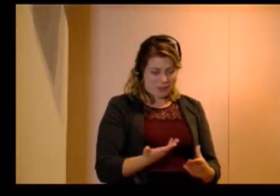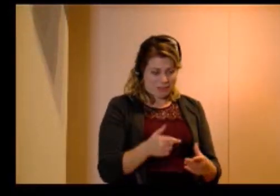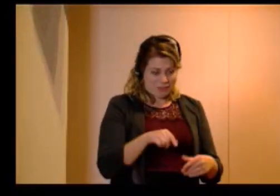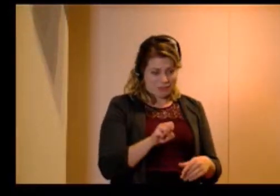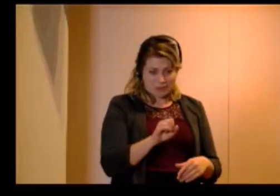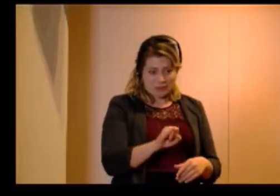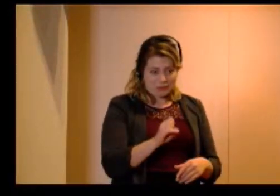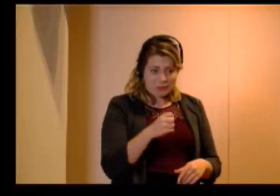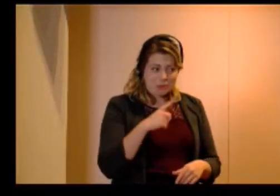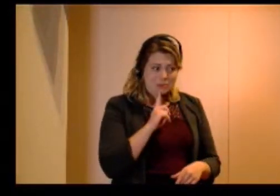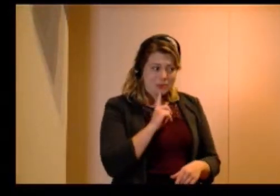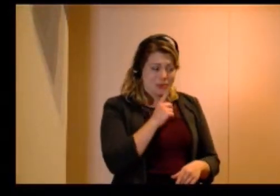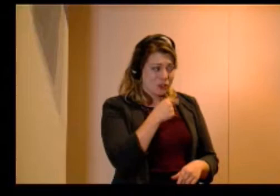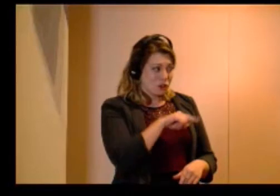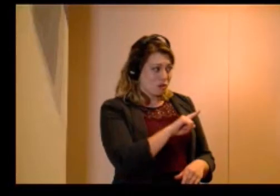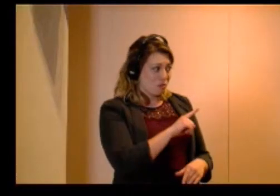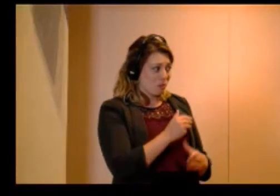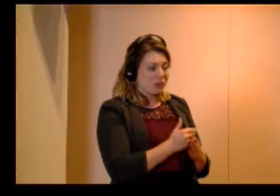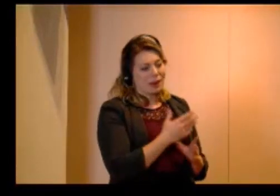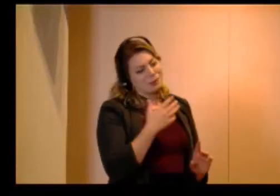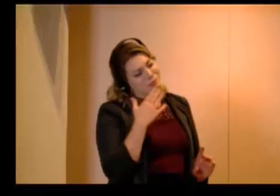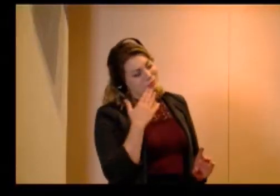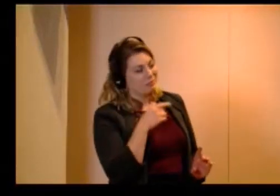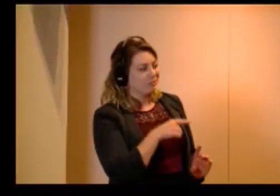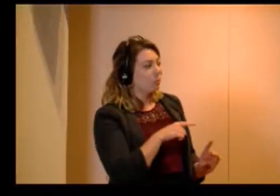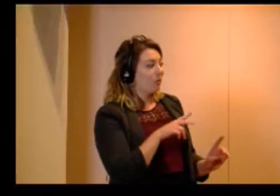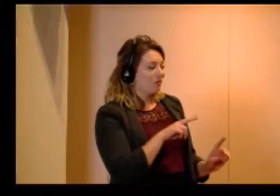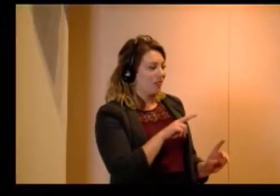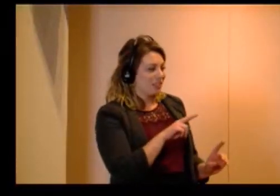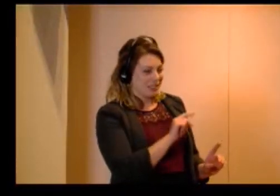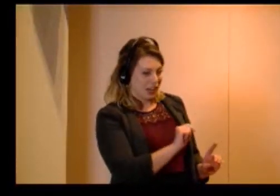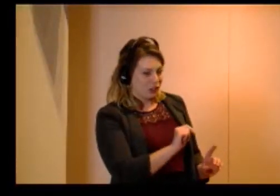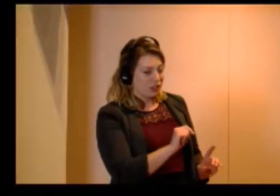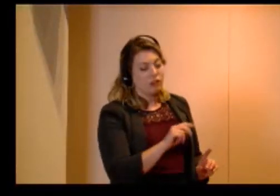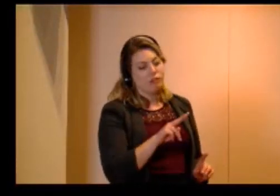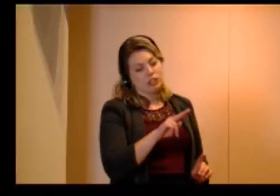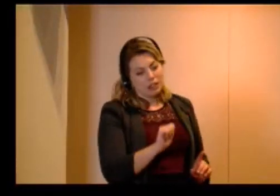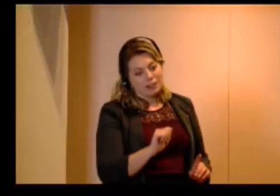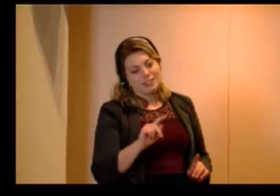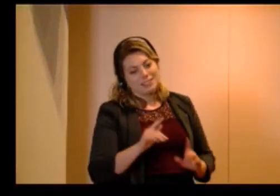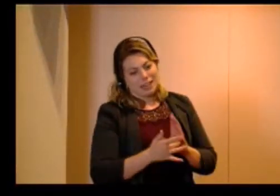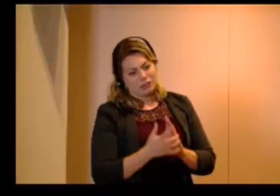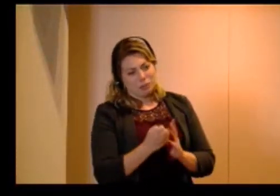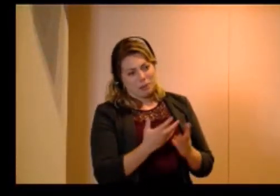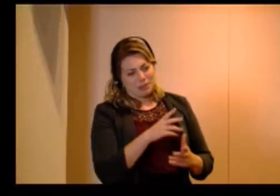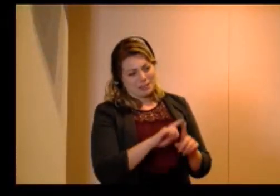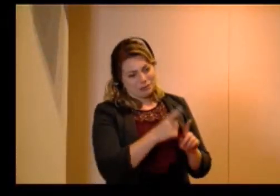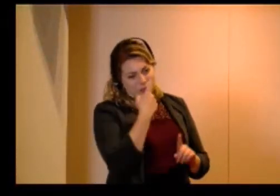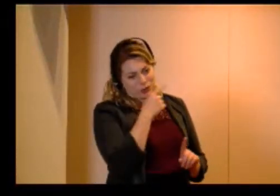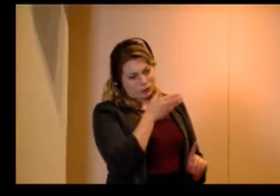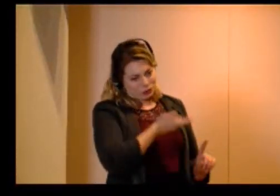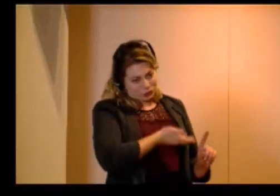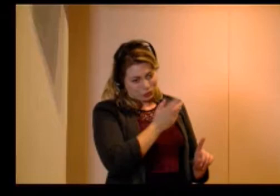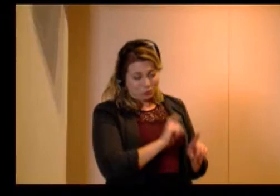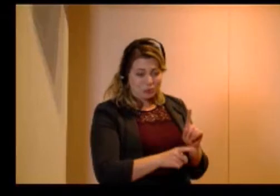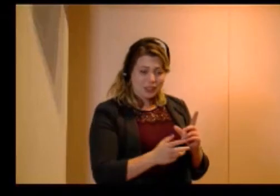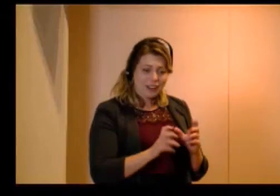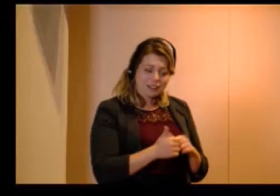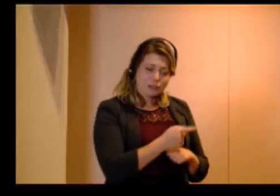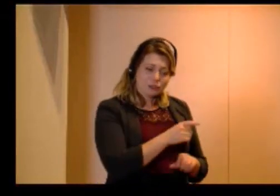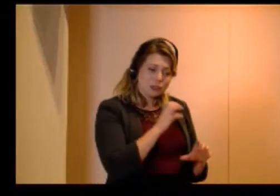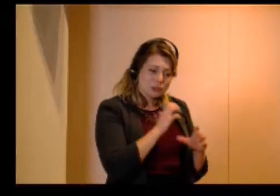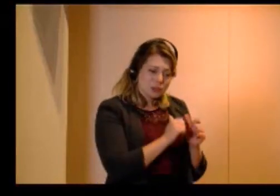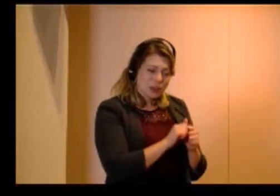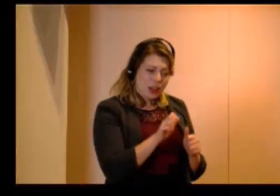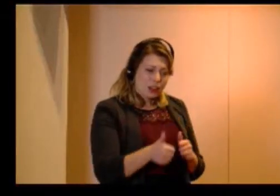edge of practice within you're Virginia Tech, so maybe you're it's a little different for you. But how do you communicate with